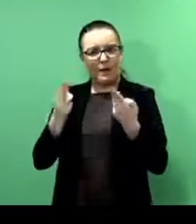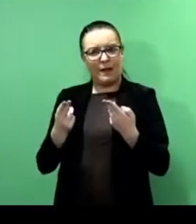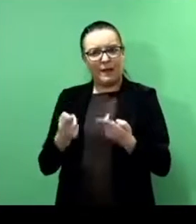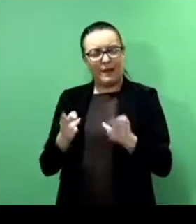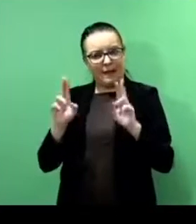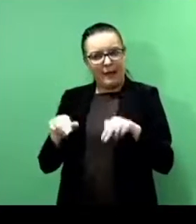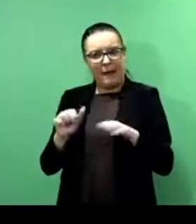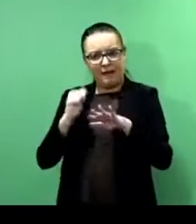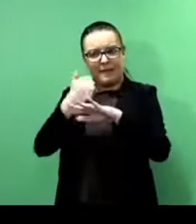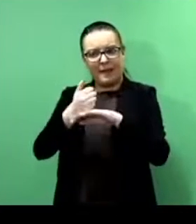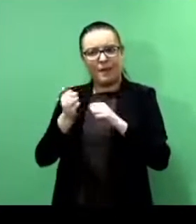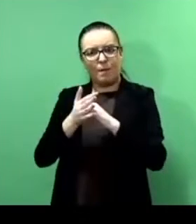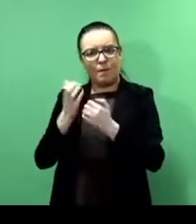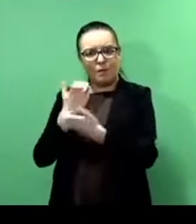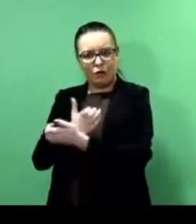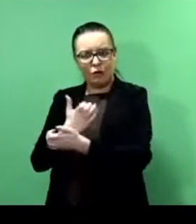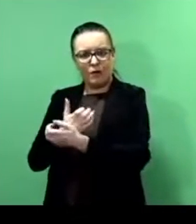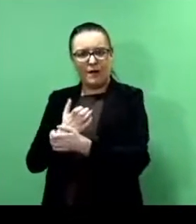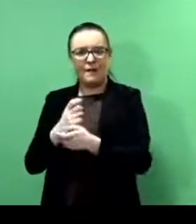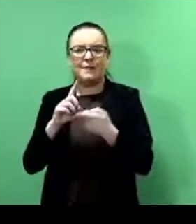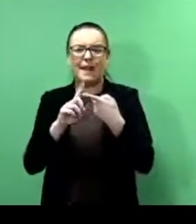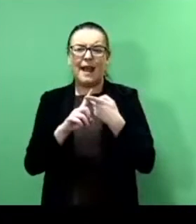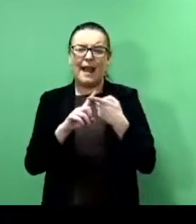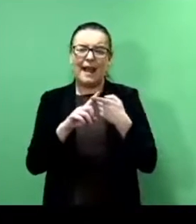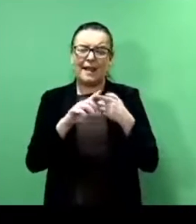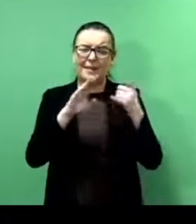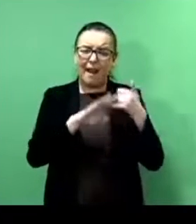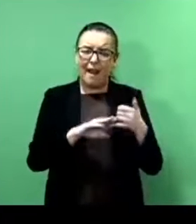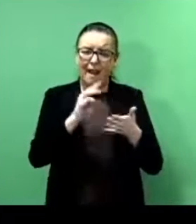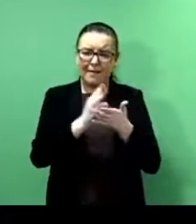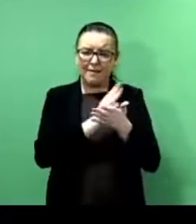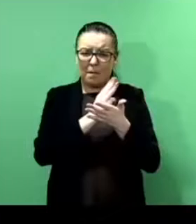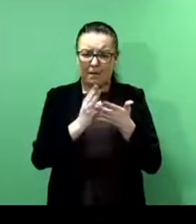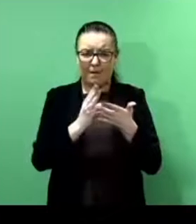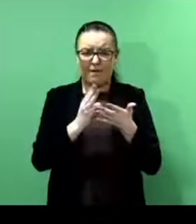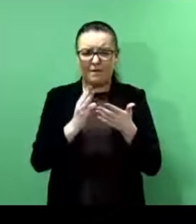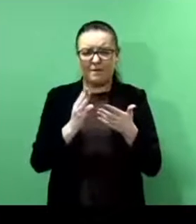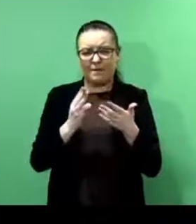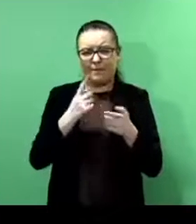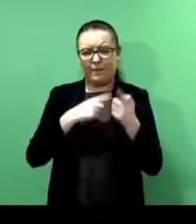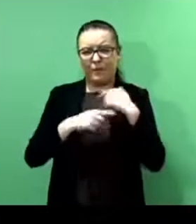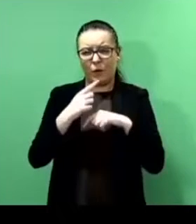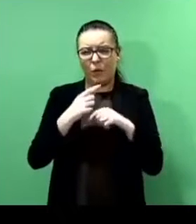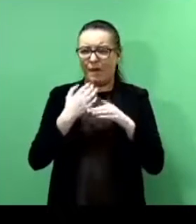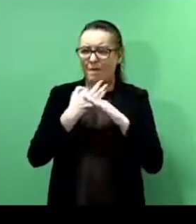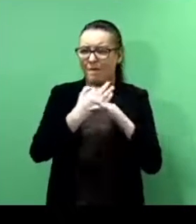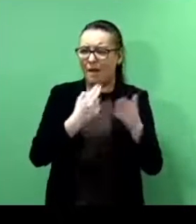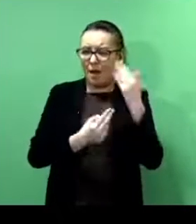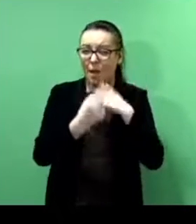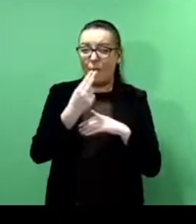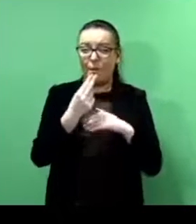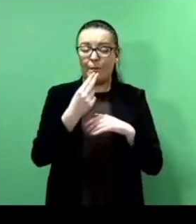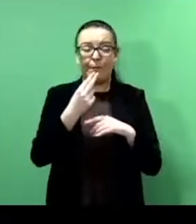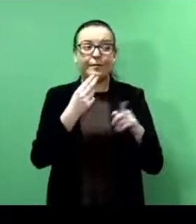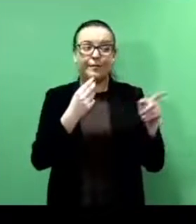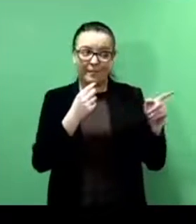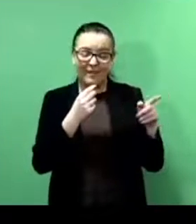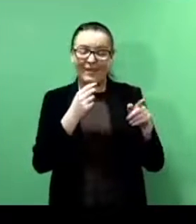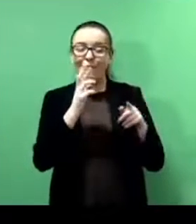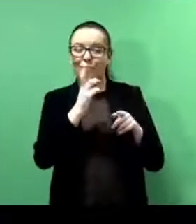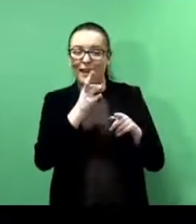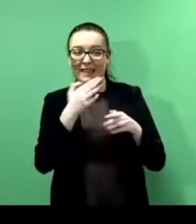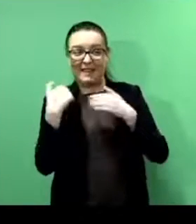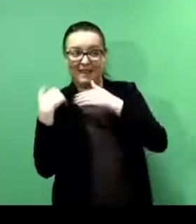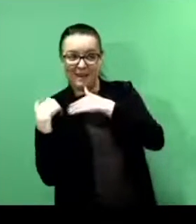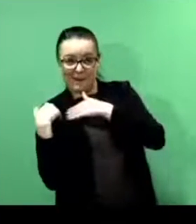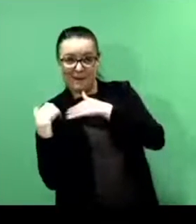child. And I suppose the last piece that's really good about City Connects is there is somebody there to follow up. We can all make plans, but unless there's someone